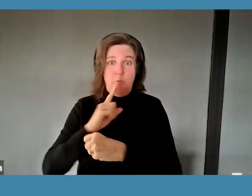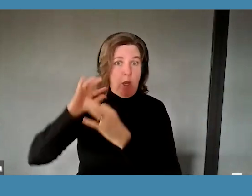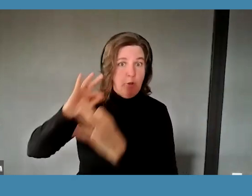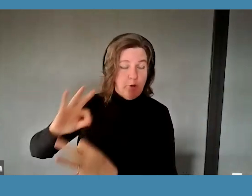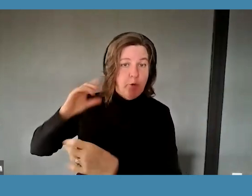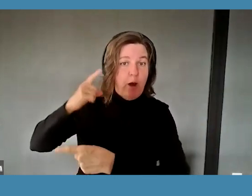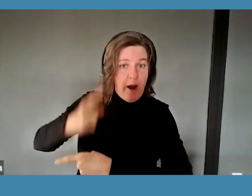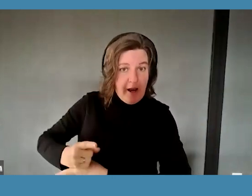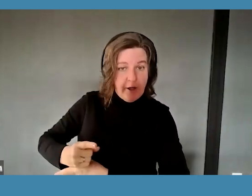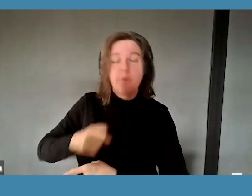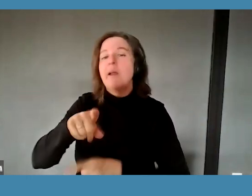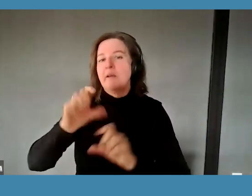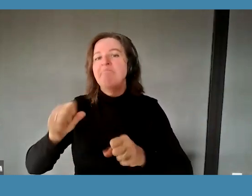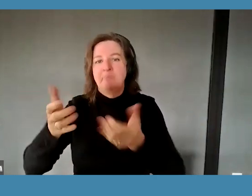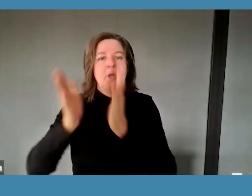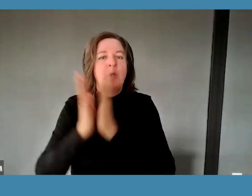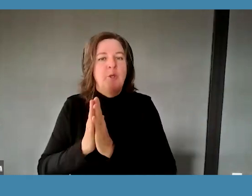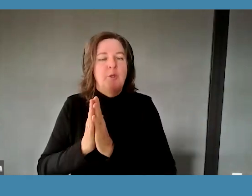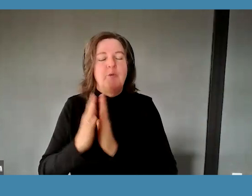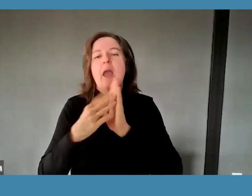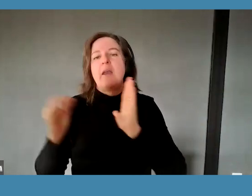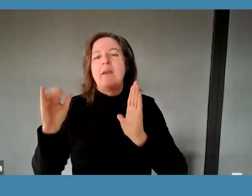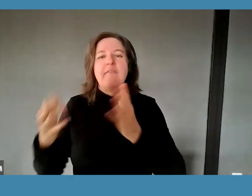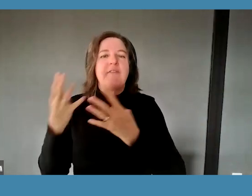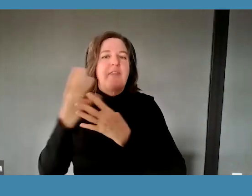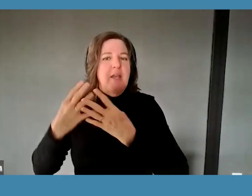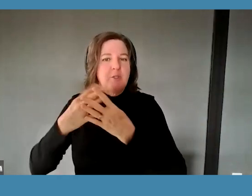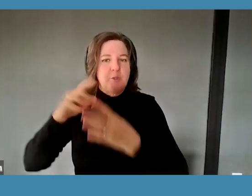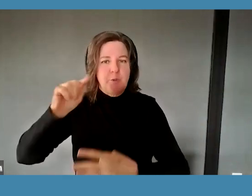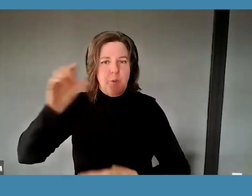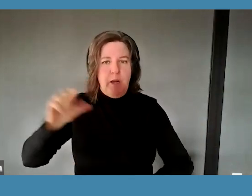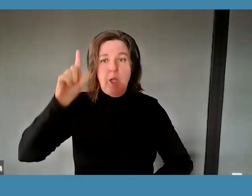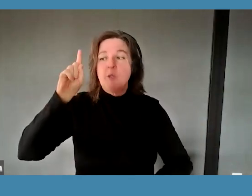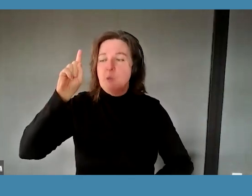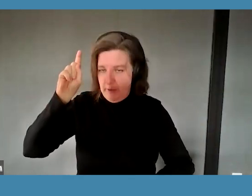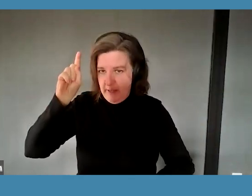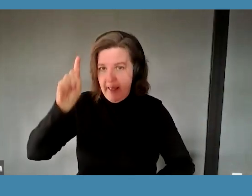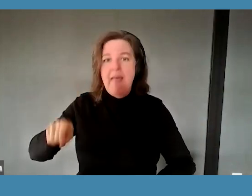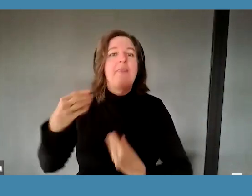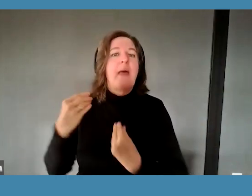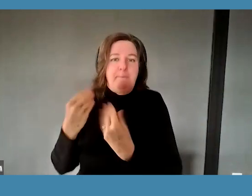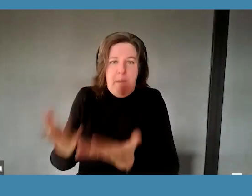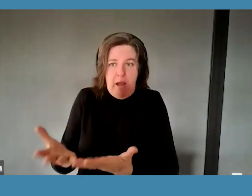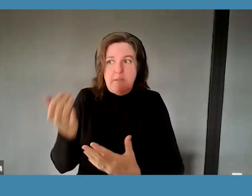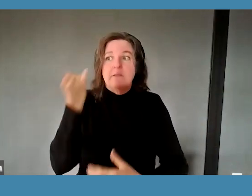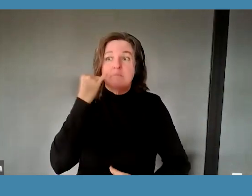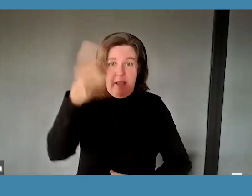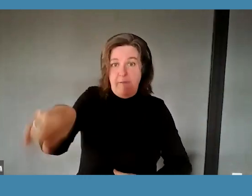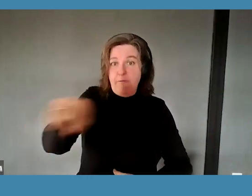also request a copy of that screening tool, and they must provide it to you if you request it.